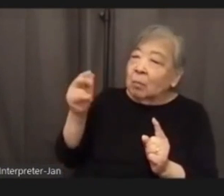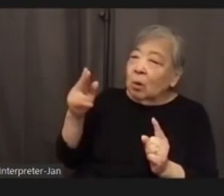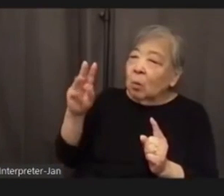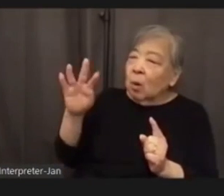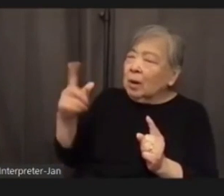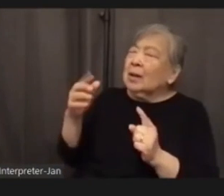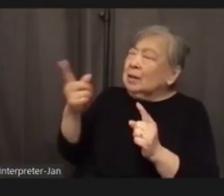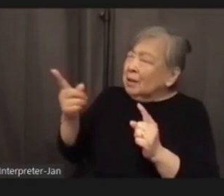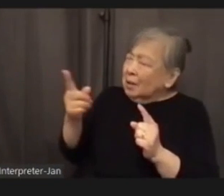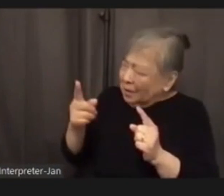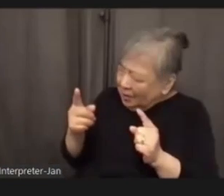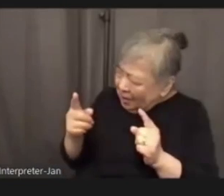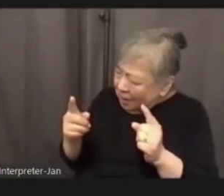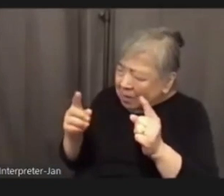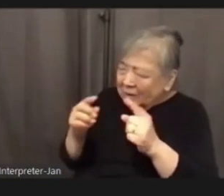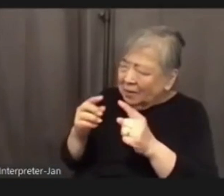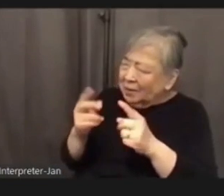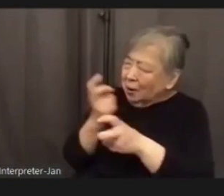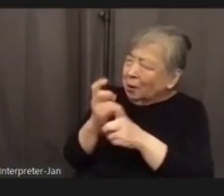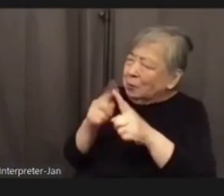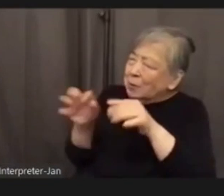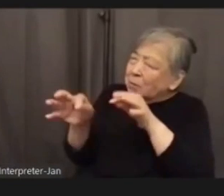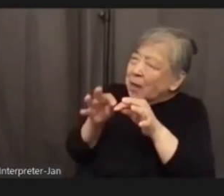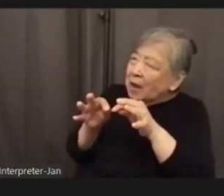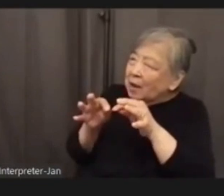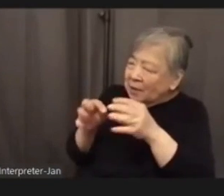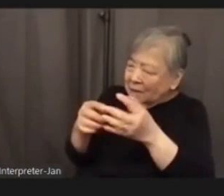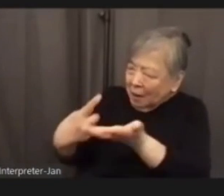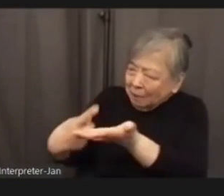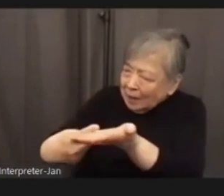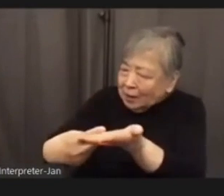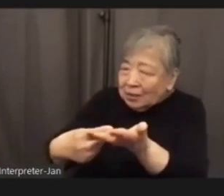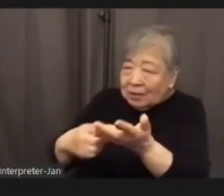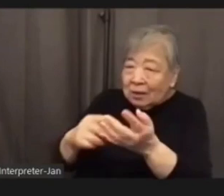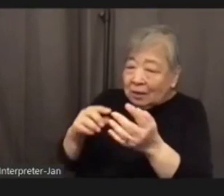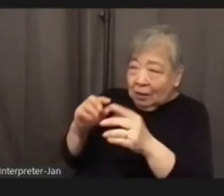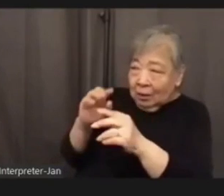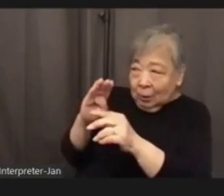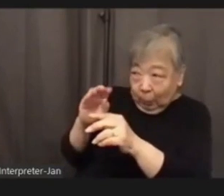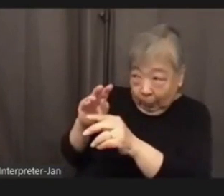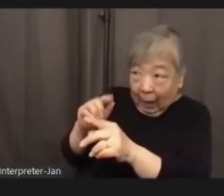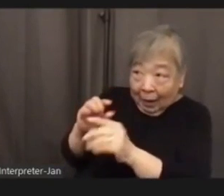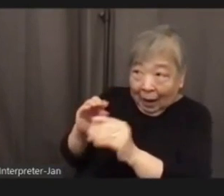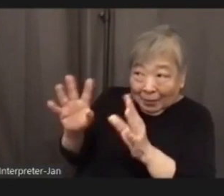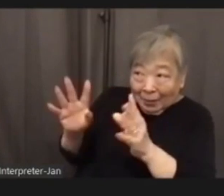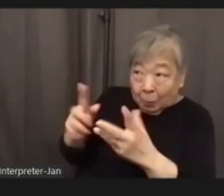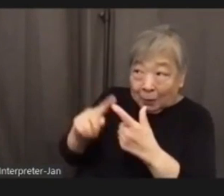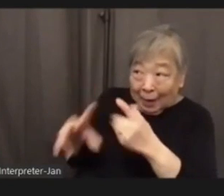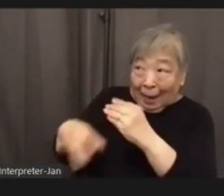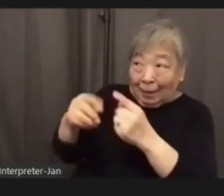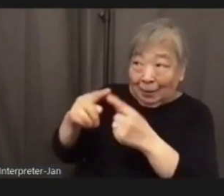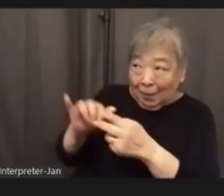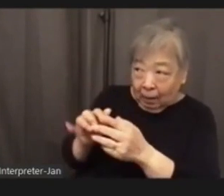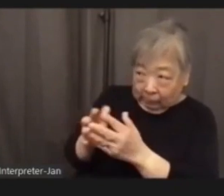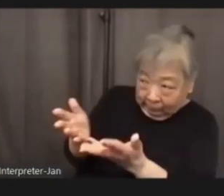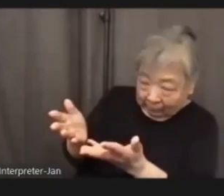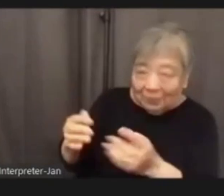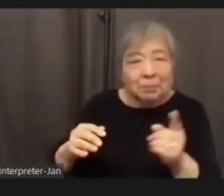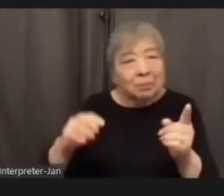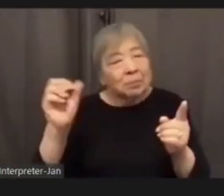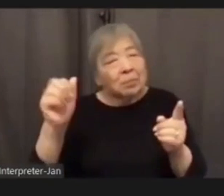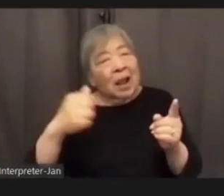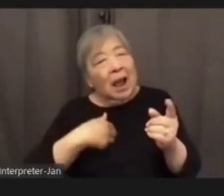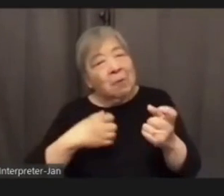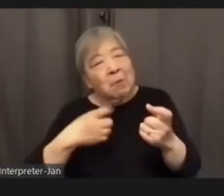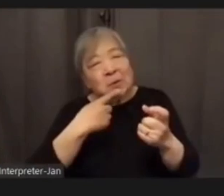intensity and sustained nature of the conversations, you know, that went into this. Nobuko, I can tell you want to add to that. I just want to say that, you know,